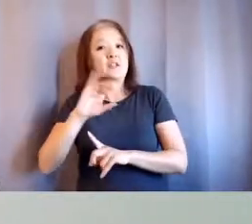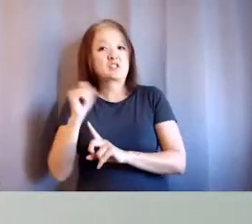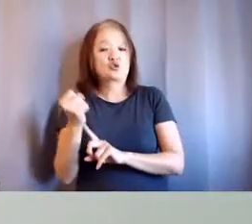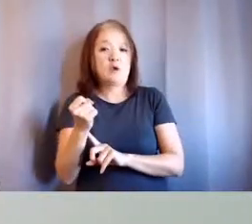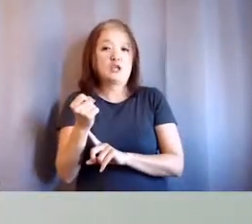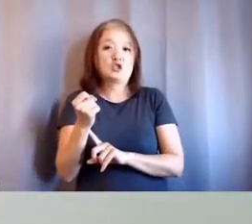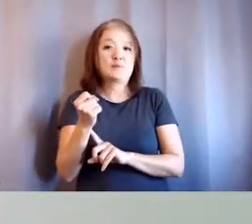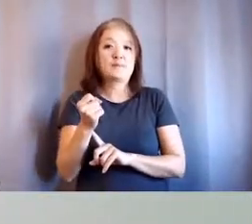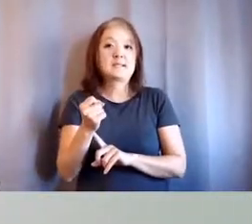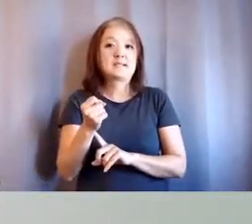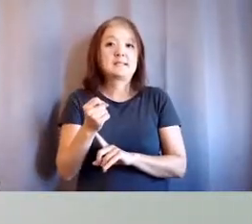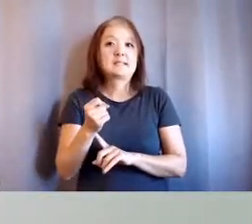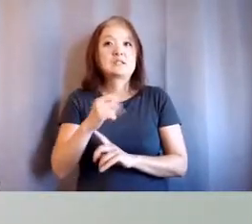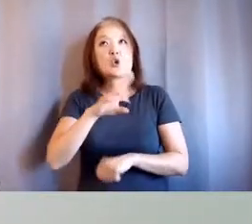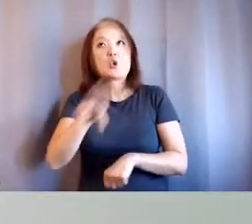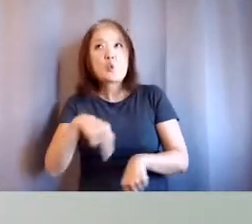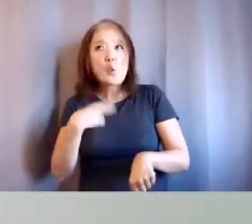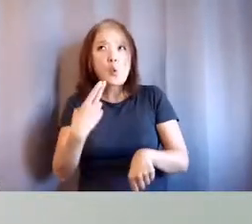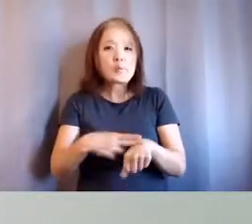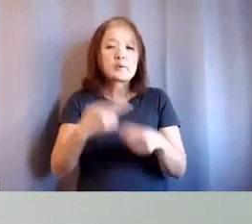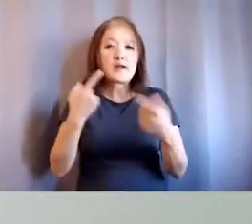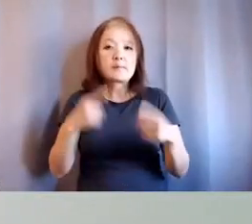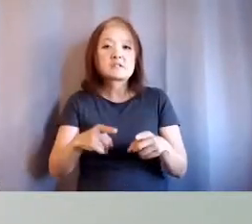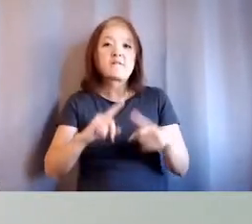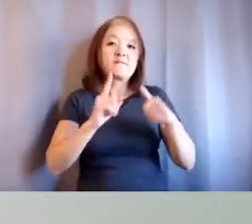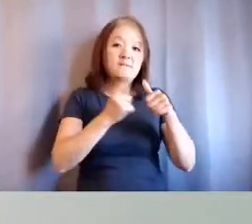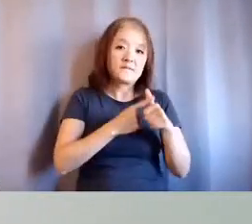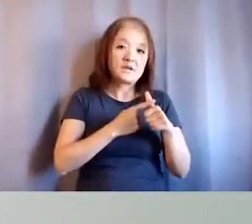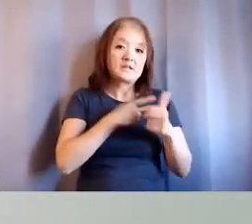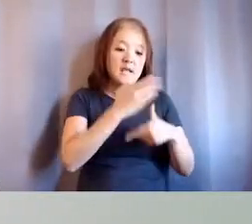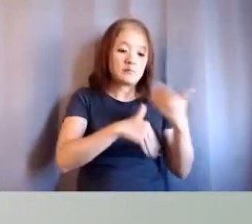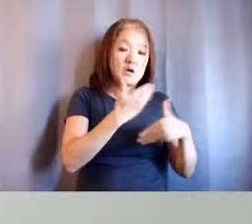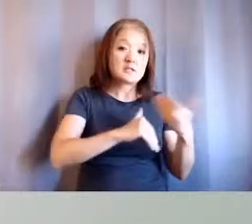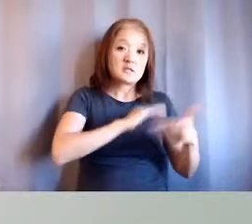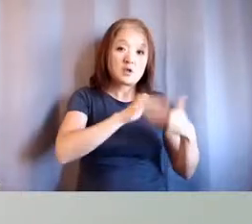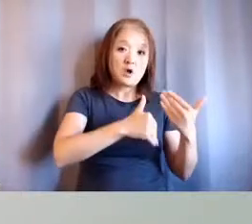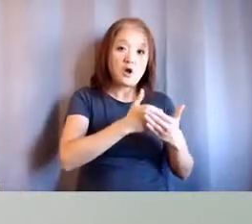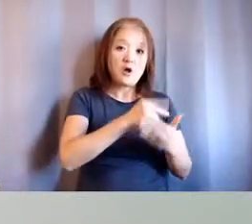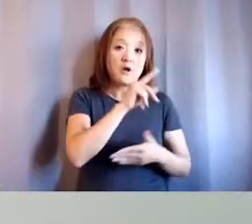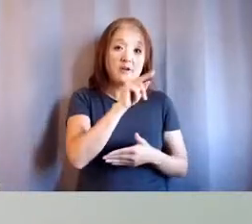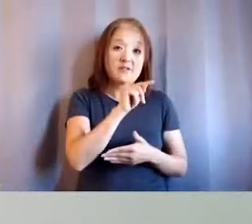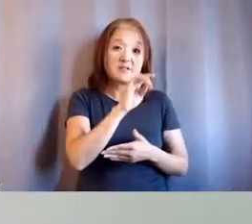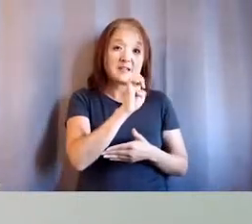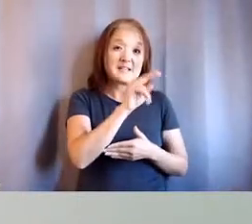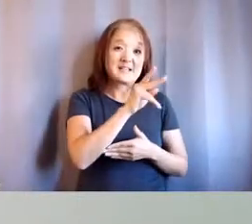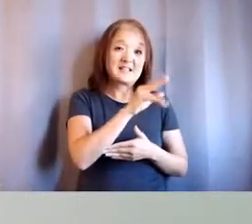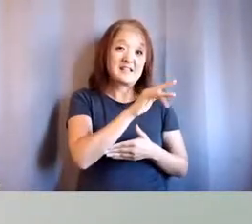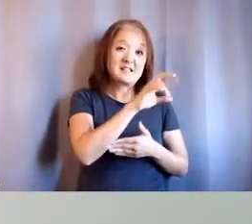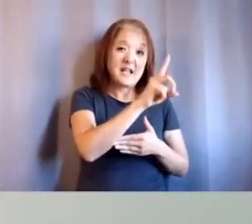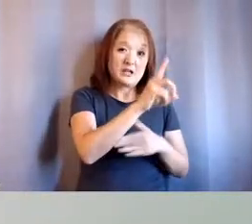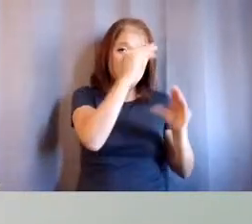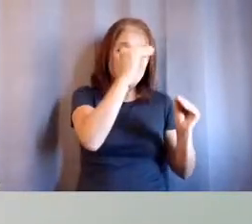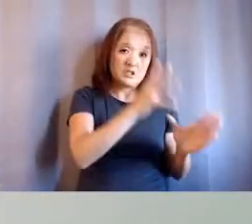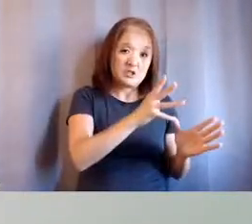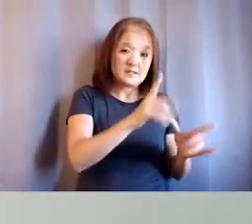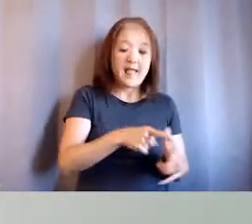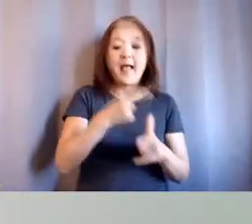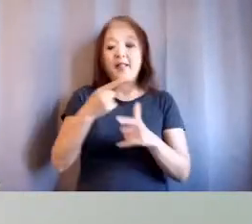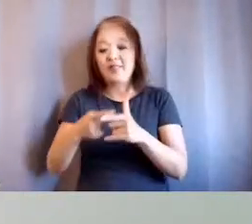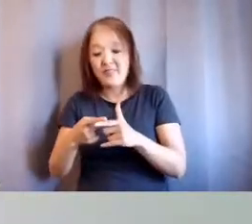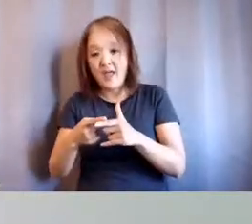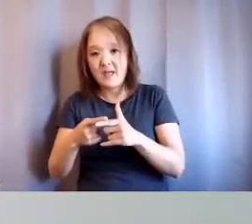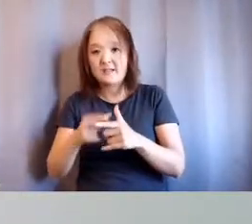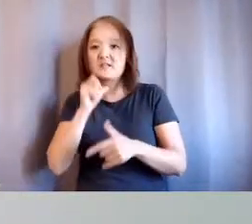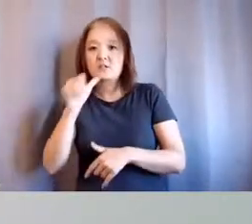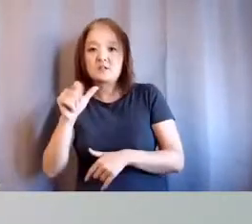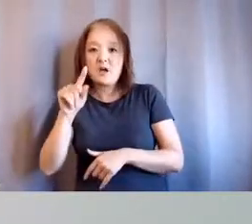what typically happens is they take care of all the tenured teachers' contracts, and then they start processing the non-tenured teacher contracts. They're going to